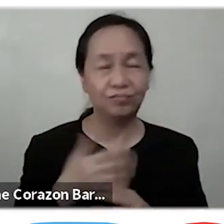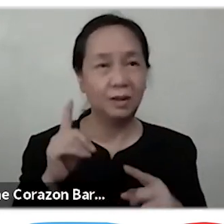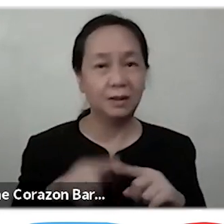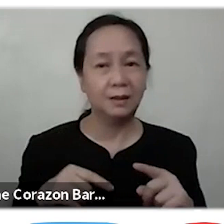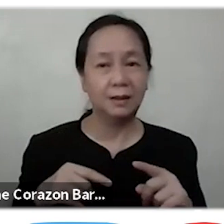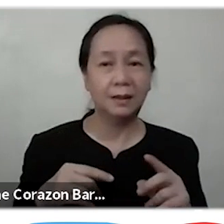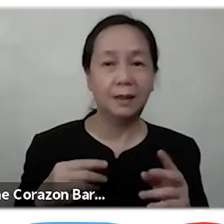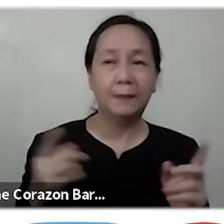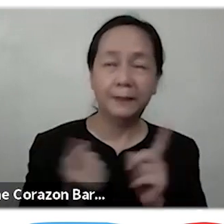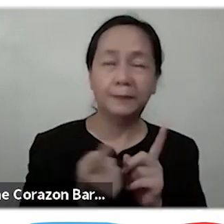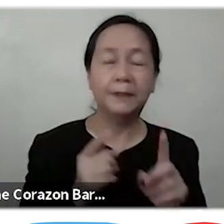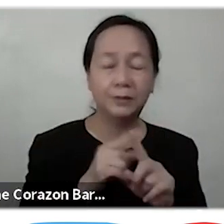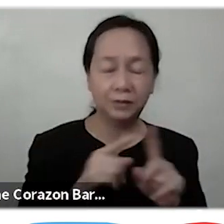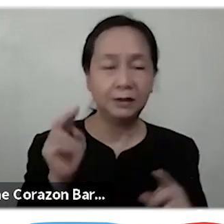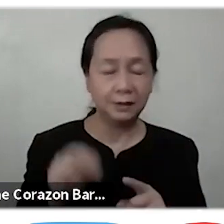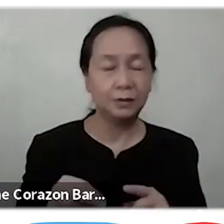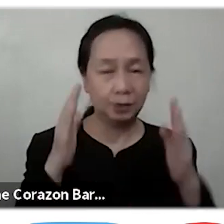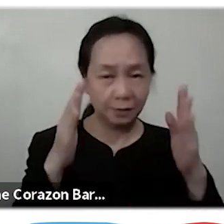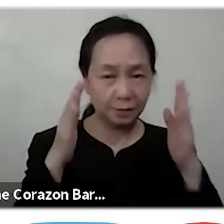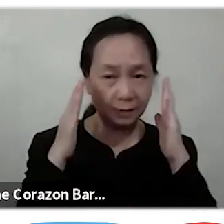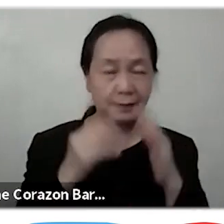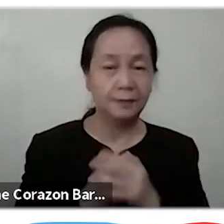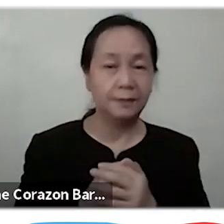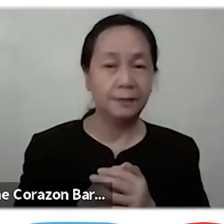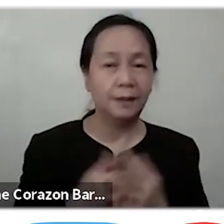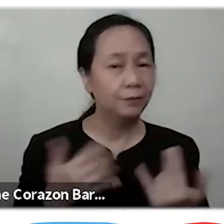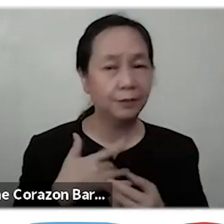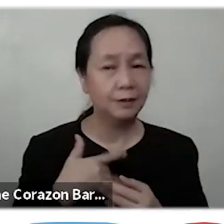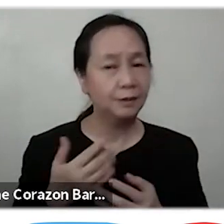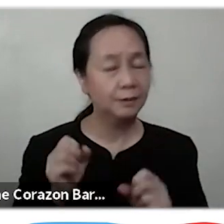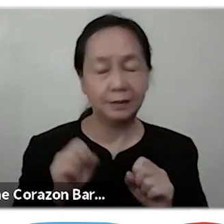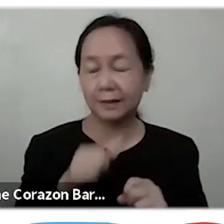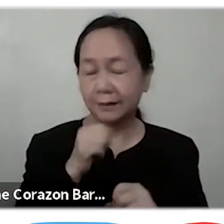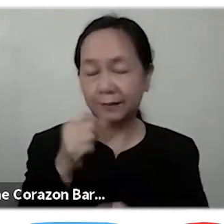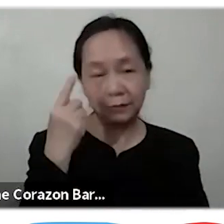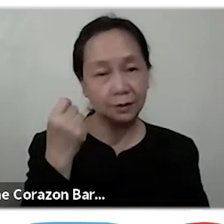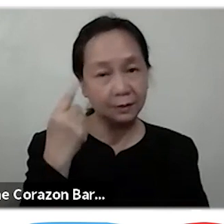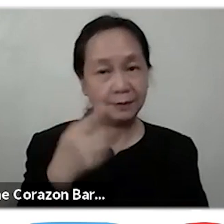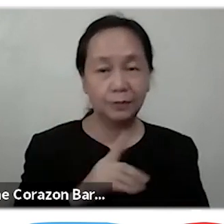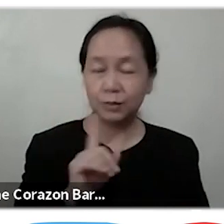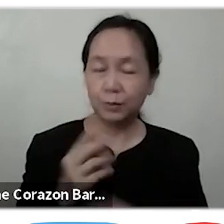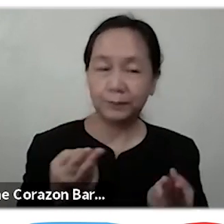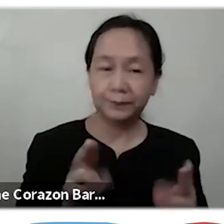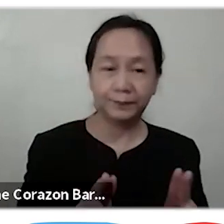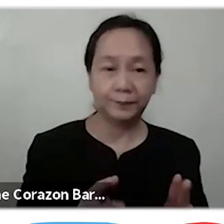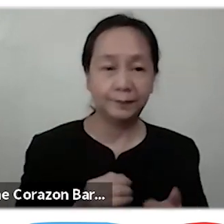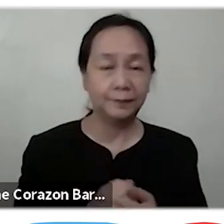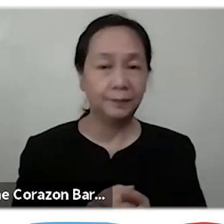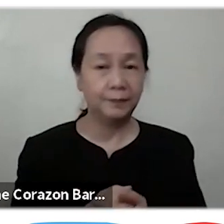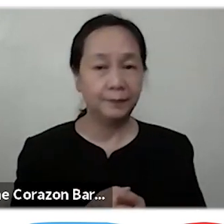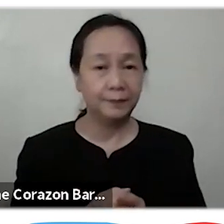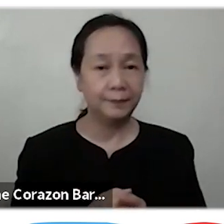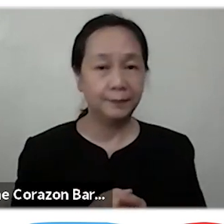just need to listen. So it is a monotonous feeling where we are not able to understand what is going on. So